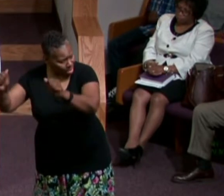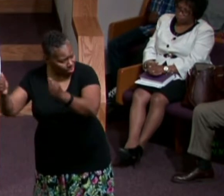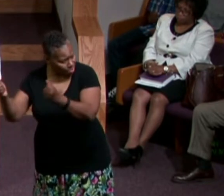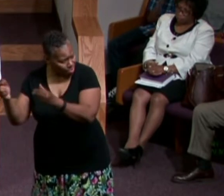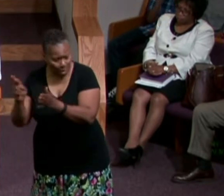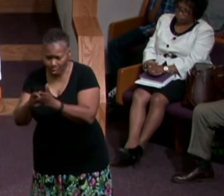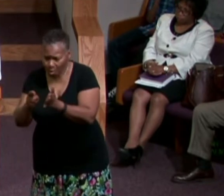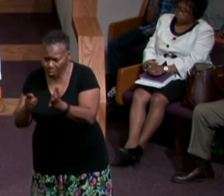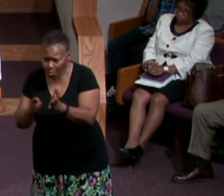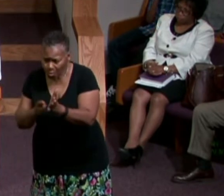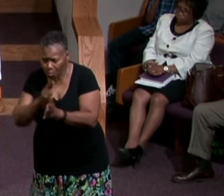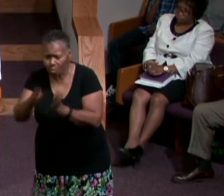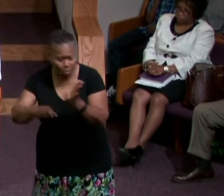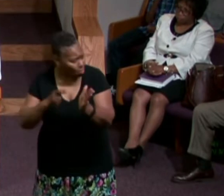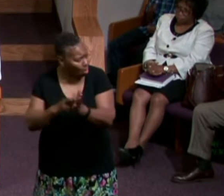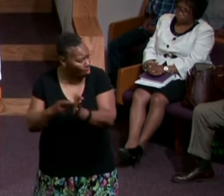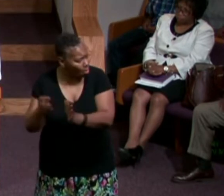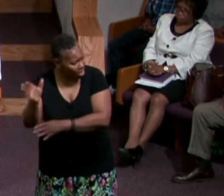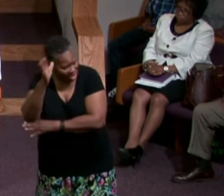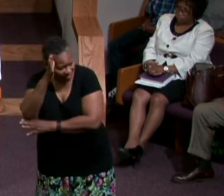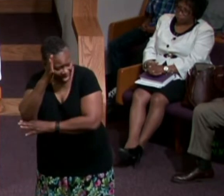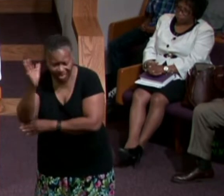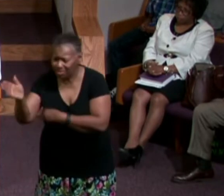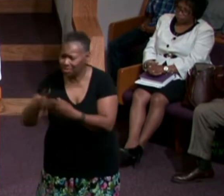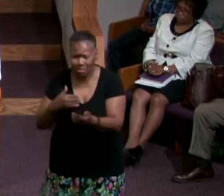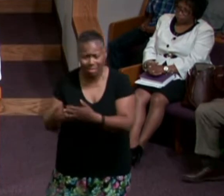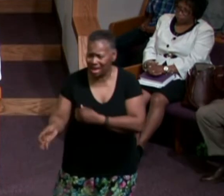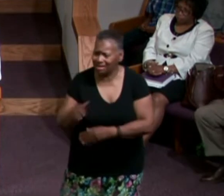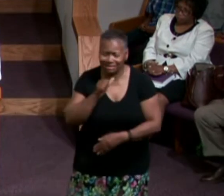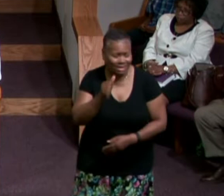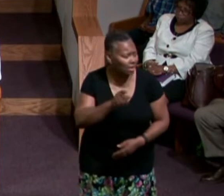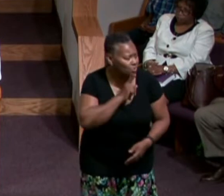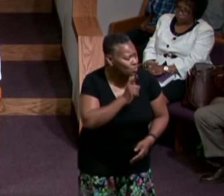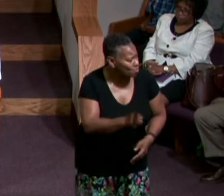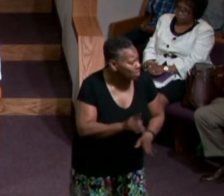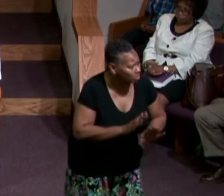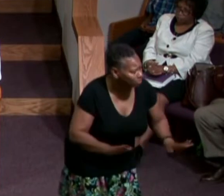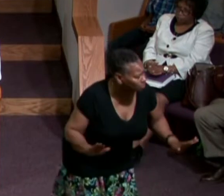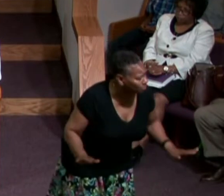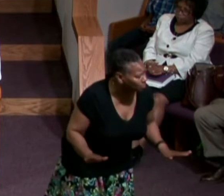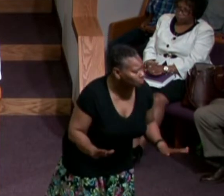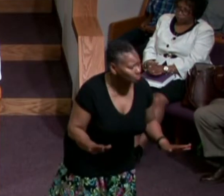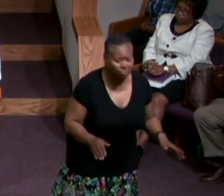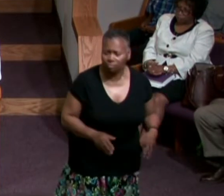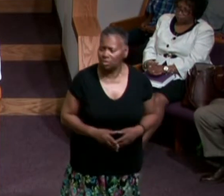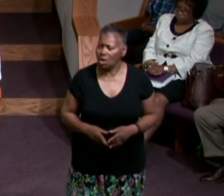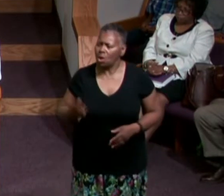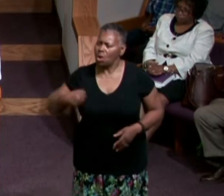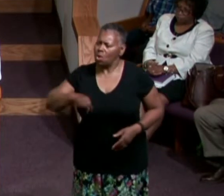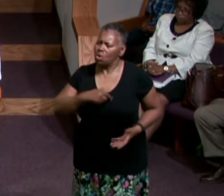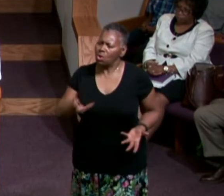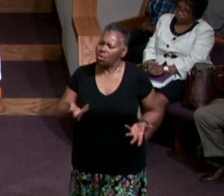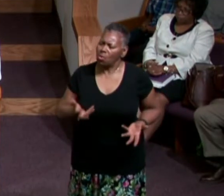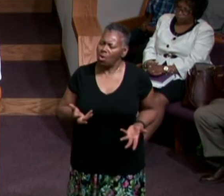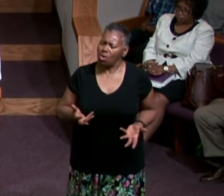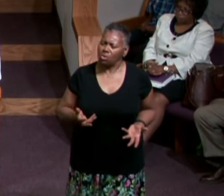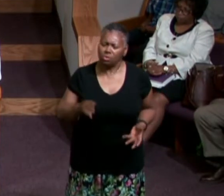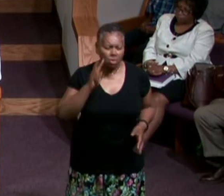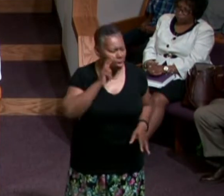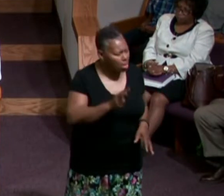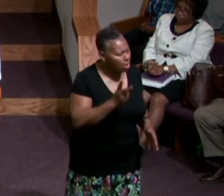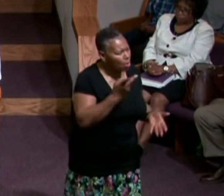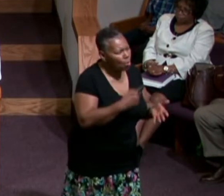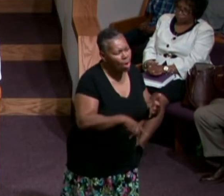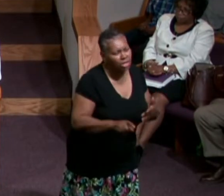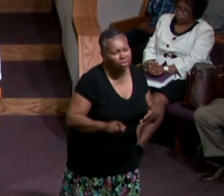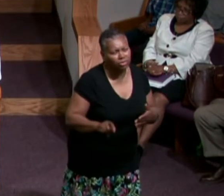not their biological creation. This morning, we're going to look at what's usually a Christmas text and discover